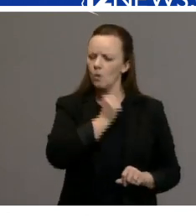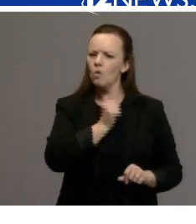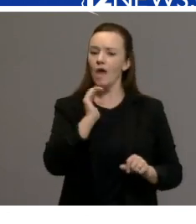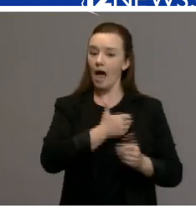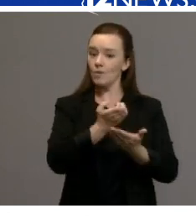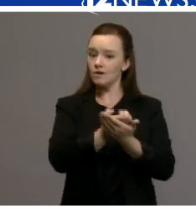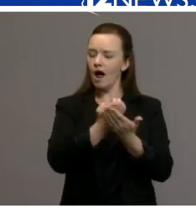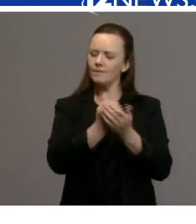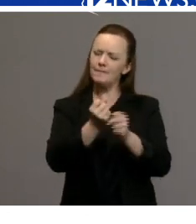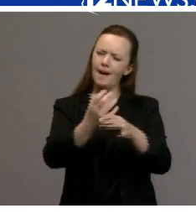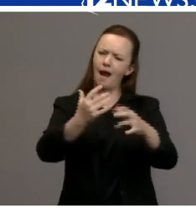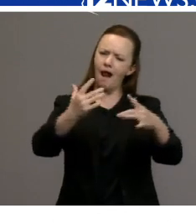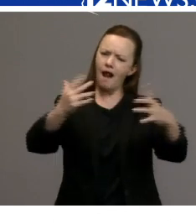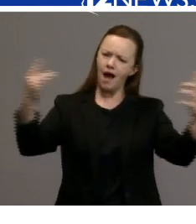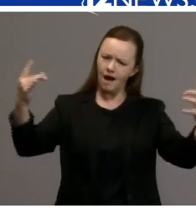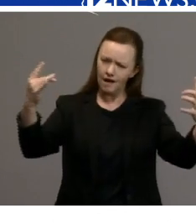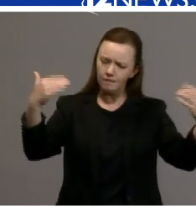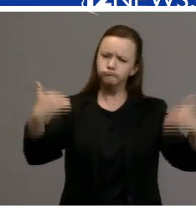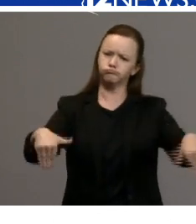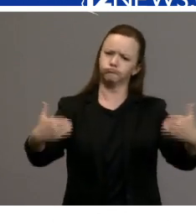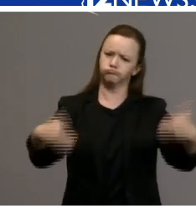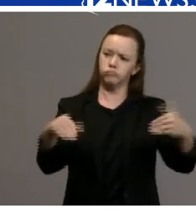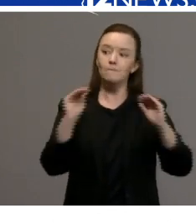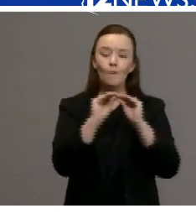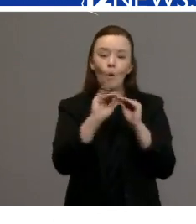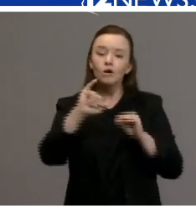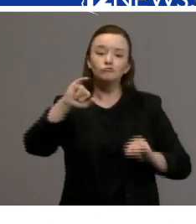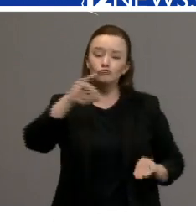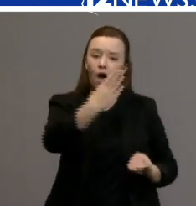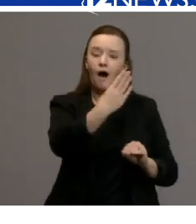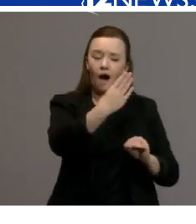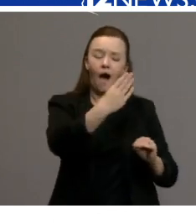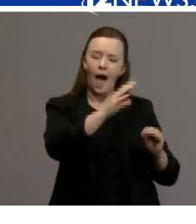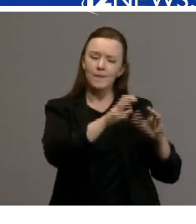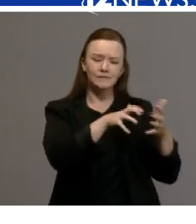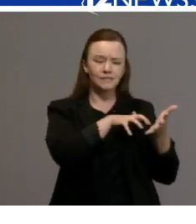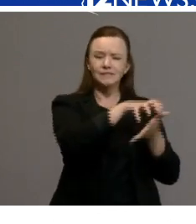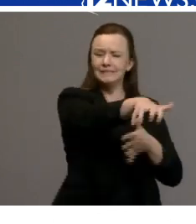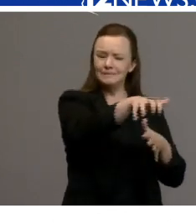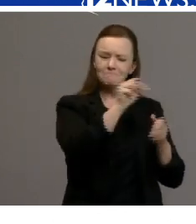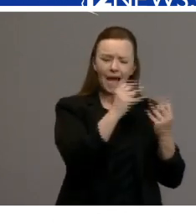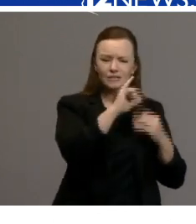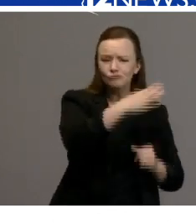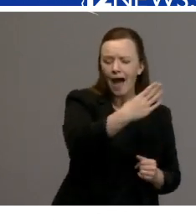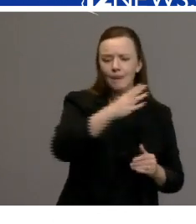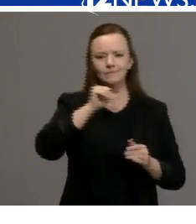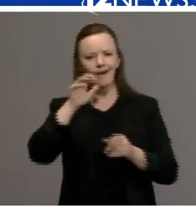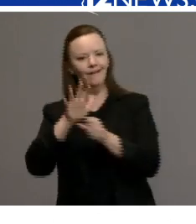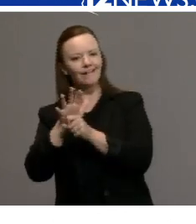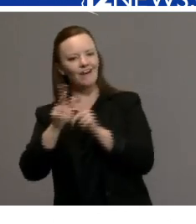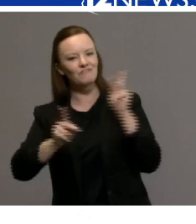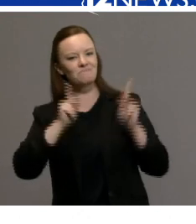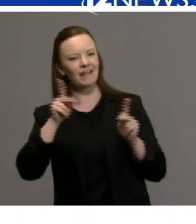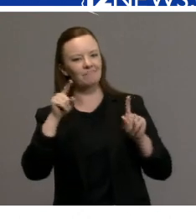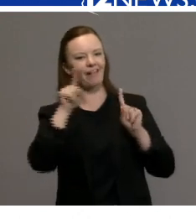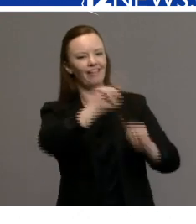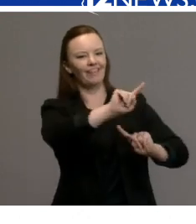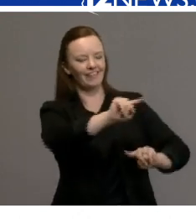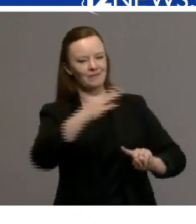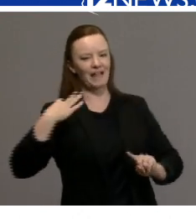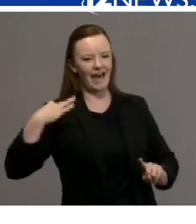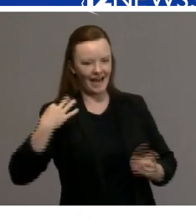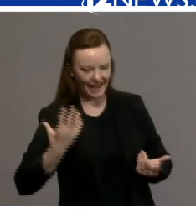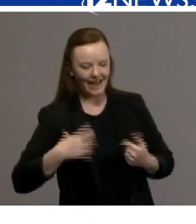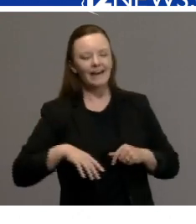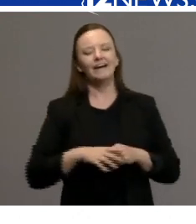nation. We've had more jobs available than we've had people to fill them. We went from an average number of folks that were